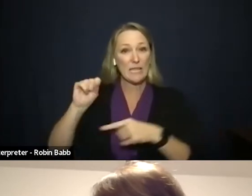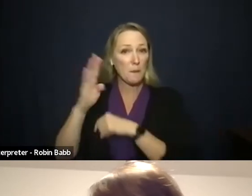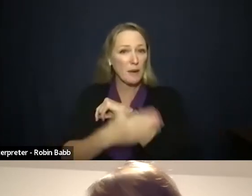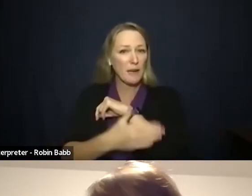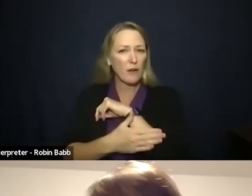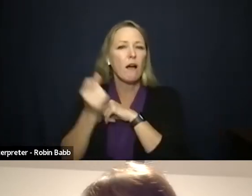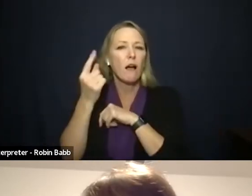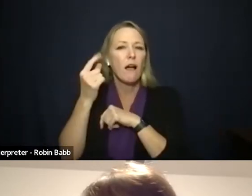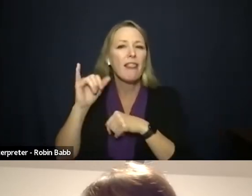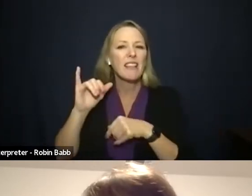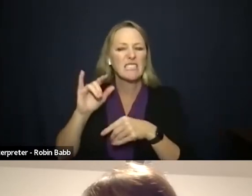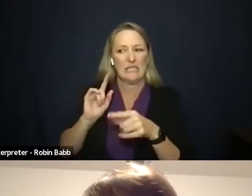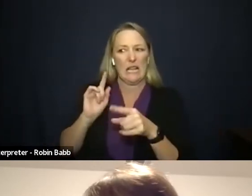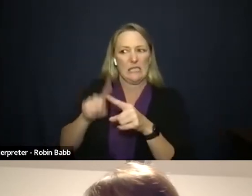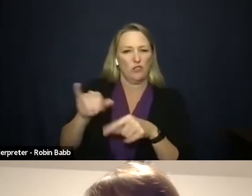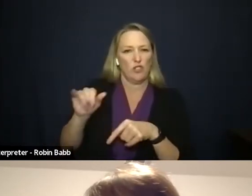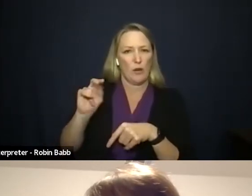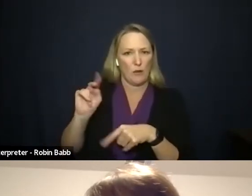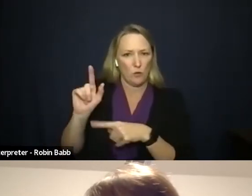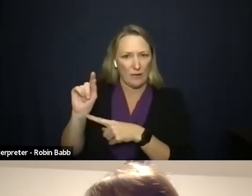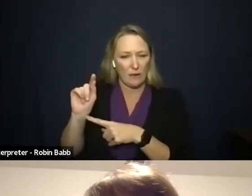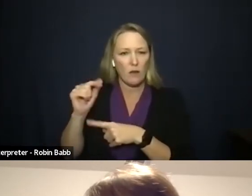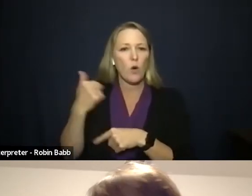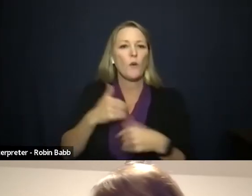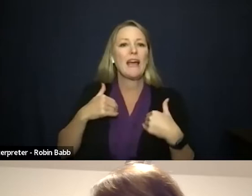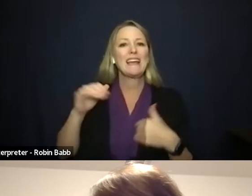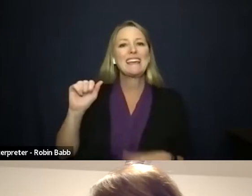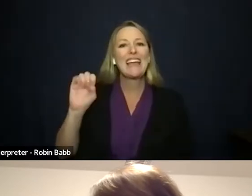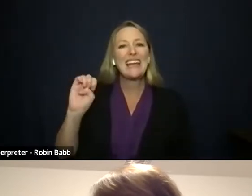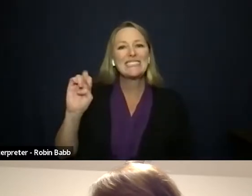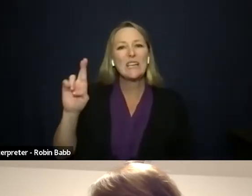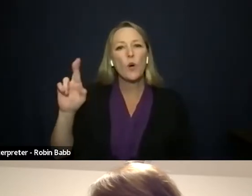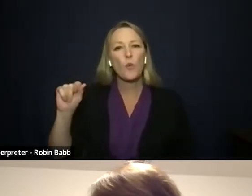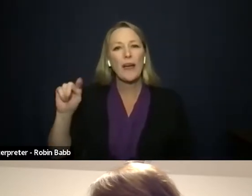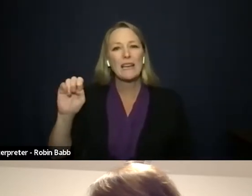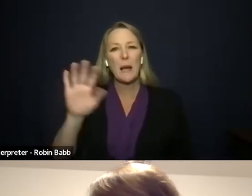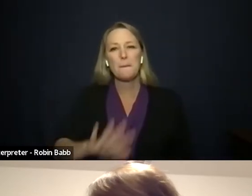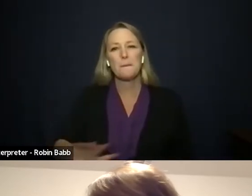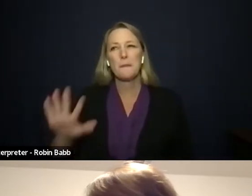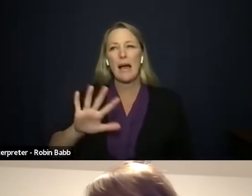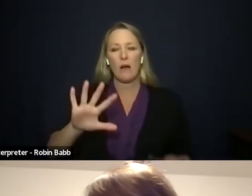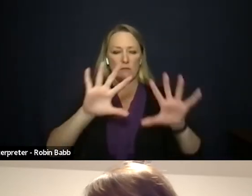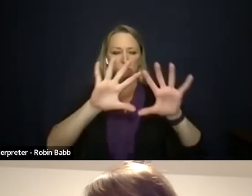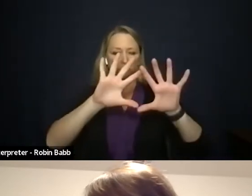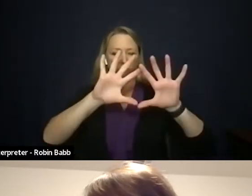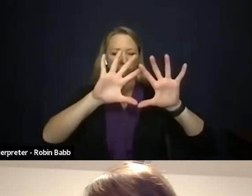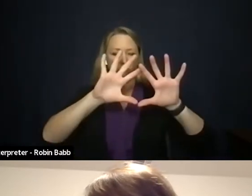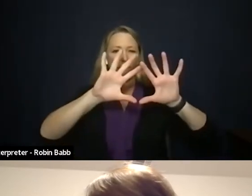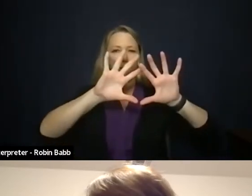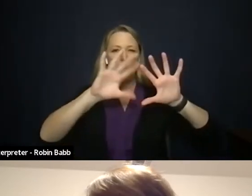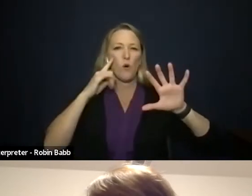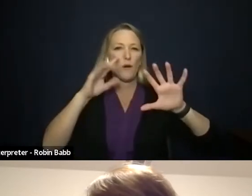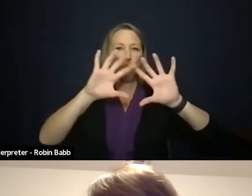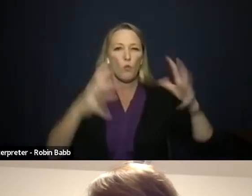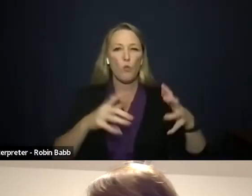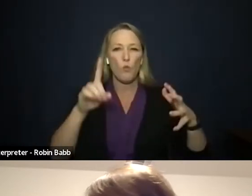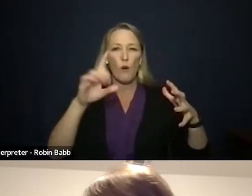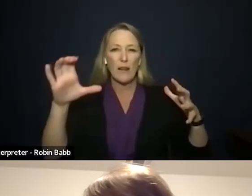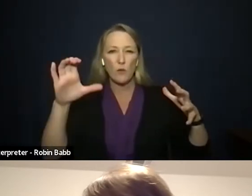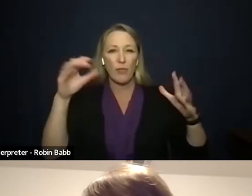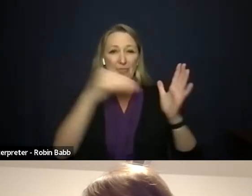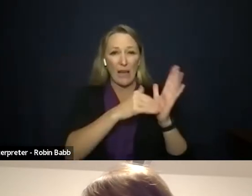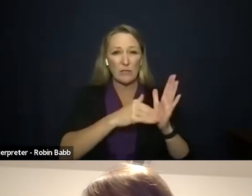january 20th we had a case rate of about 181 cases per